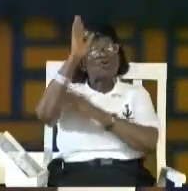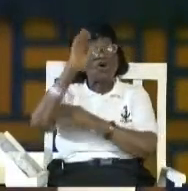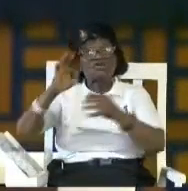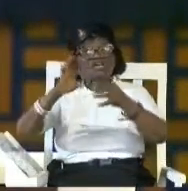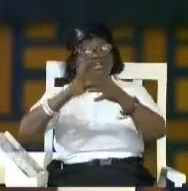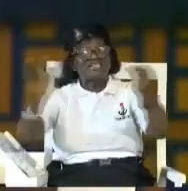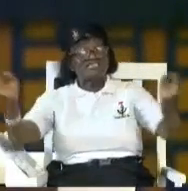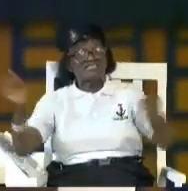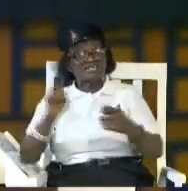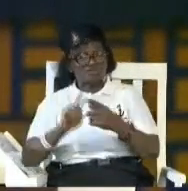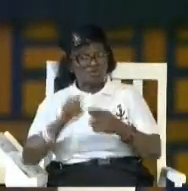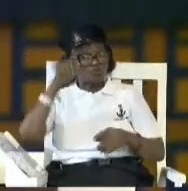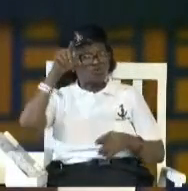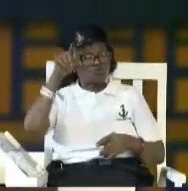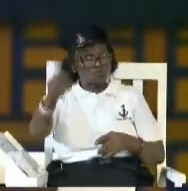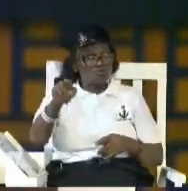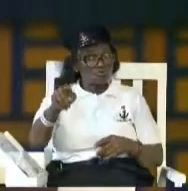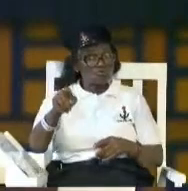to you